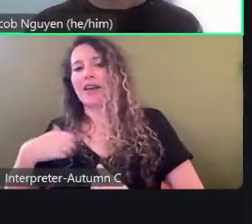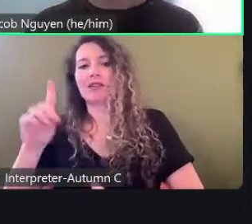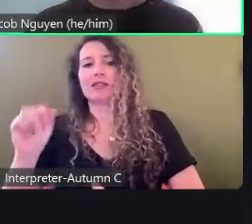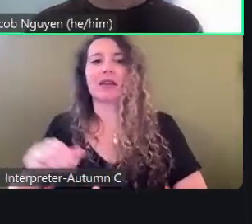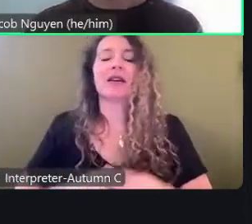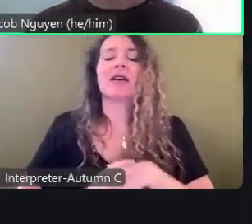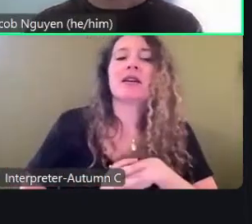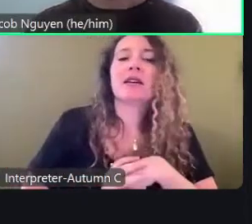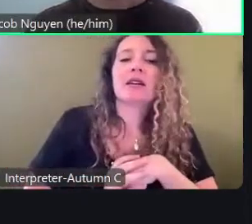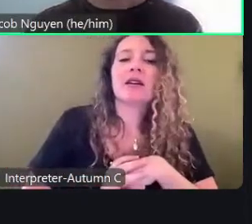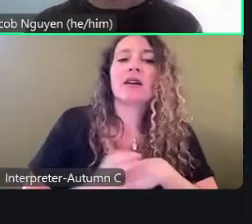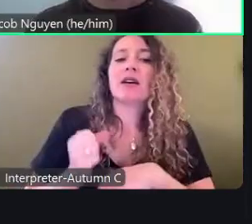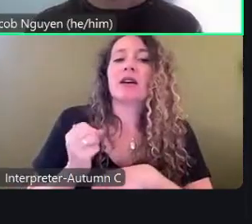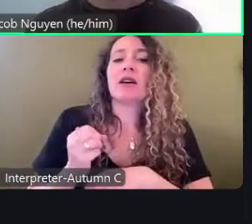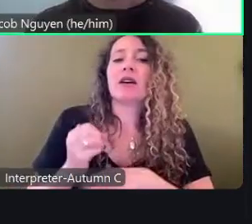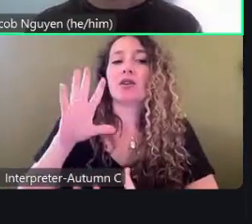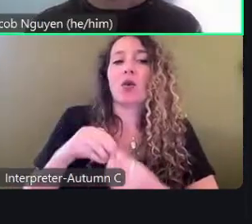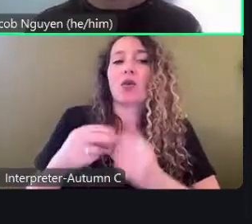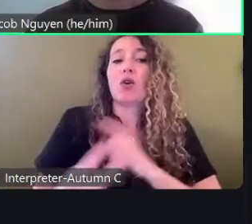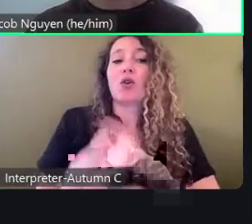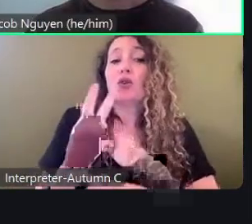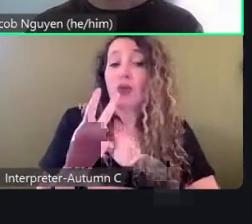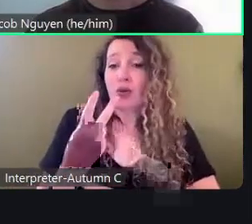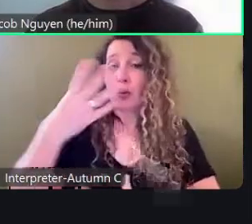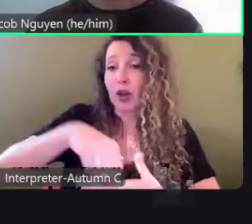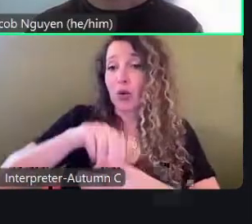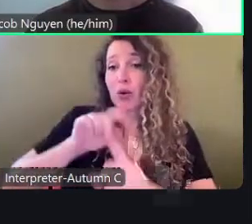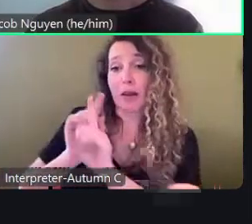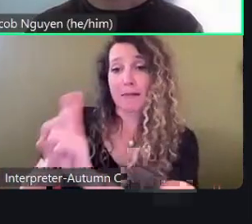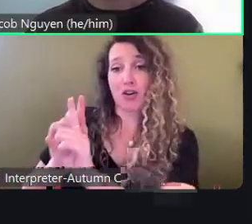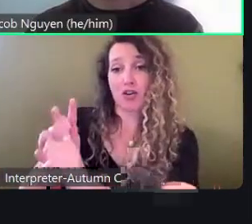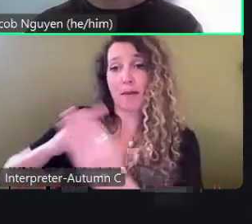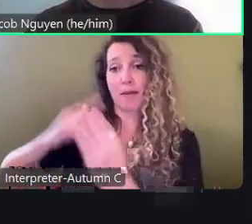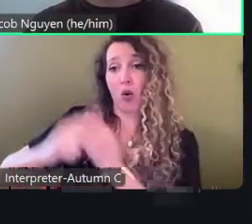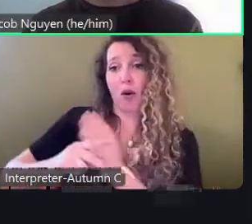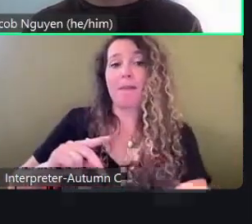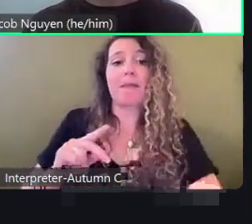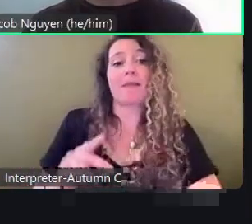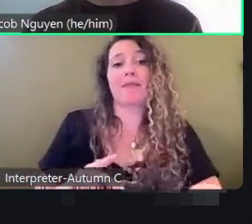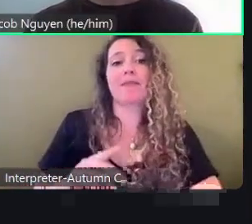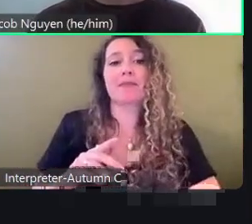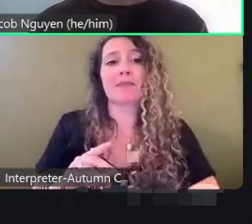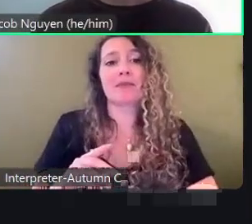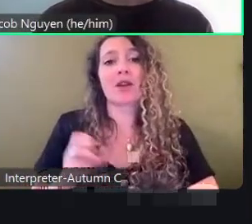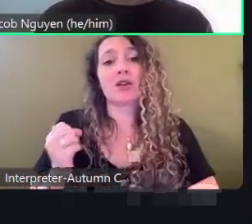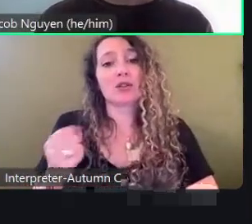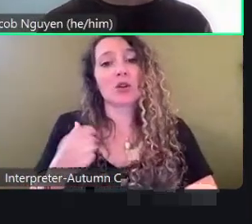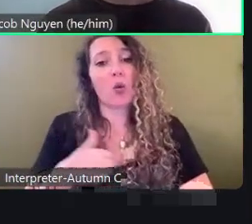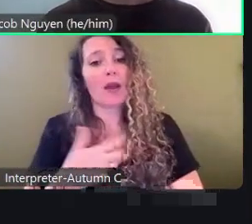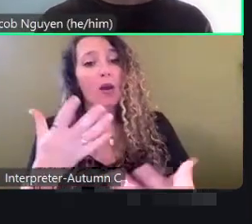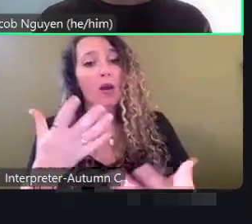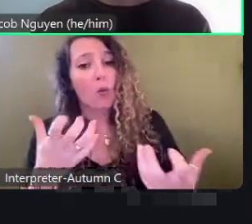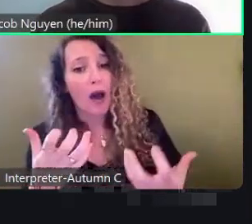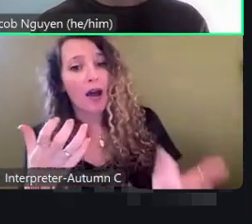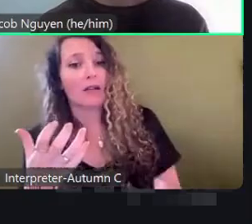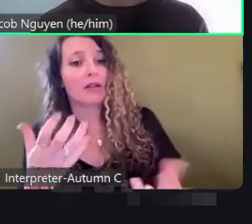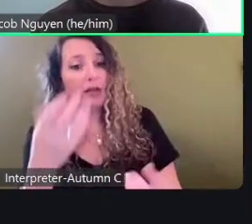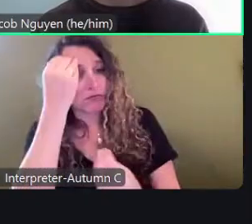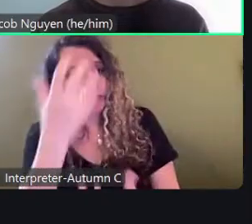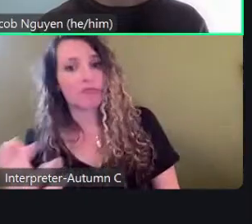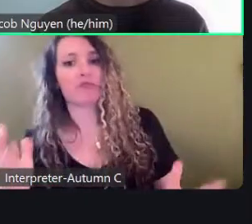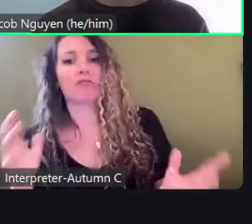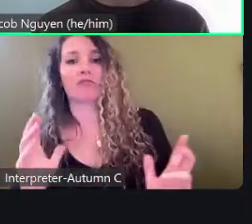them were participants in our pilot leads mentorship program at CUSM. And so we want to make note that currently we don't